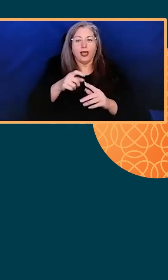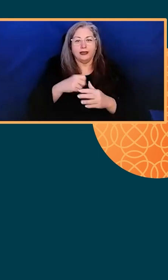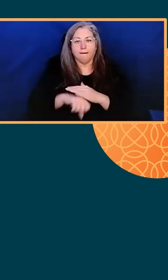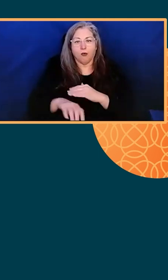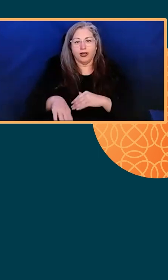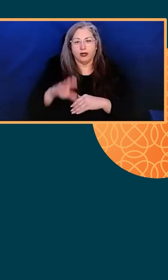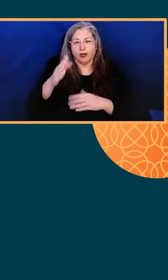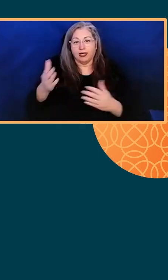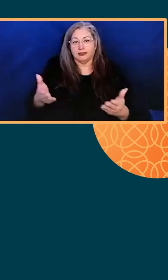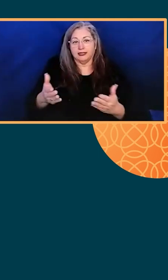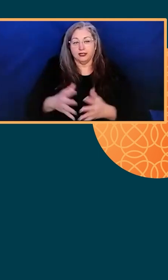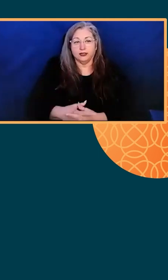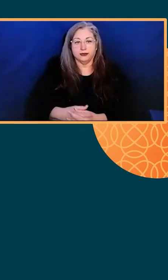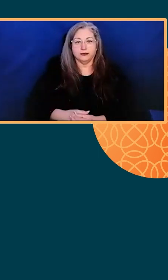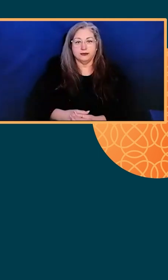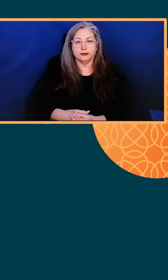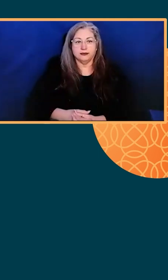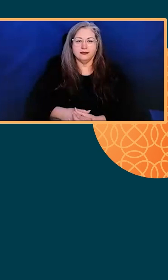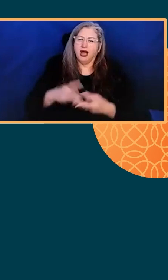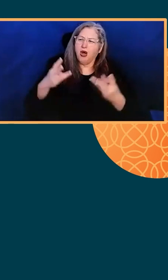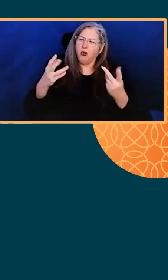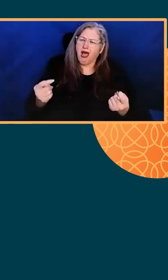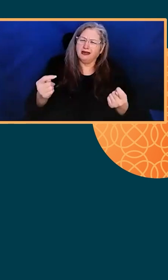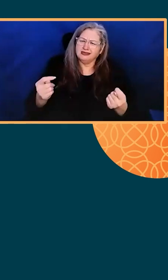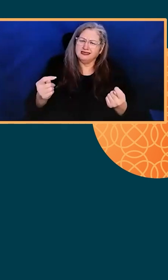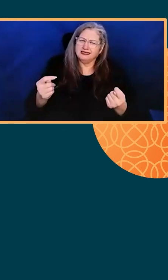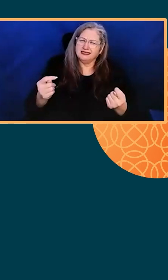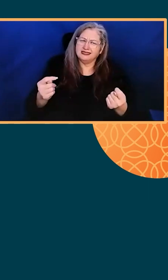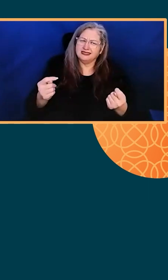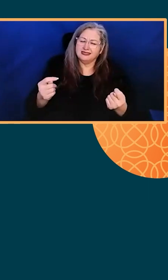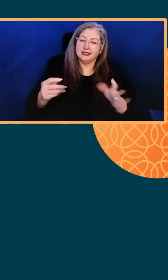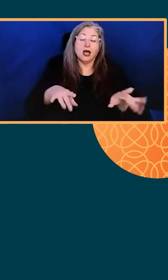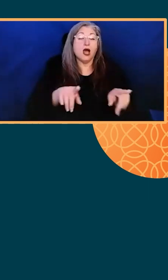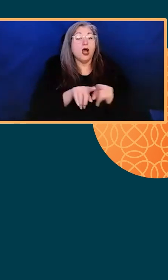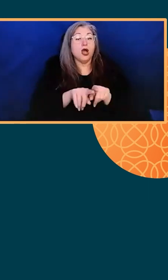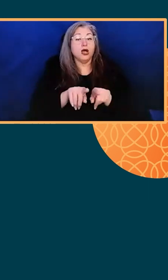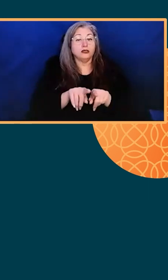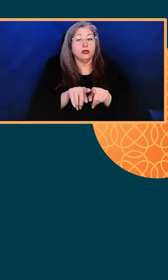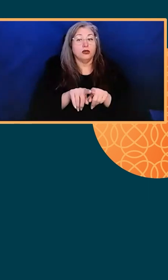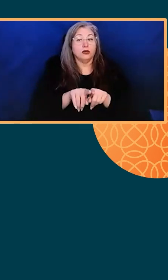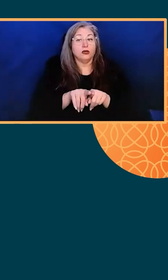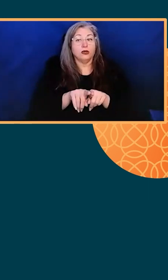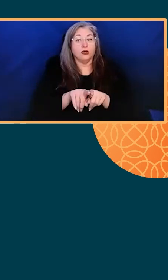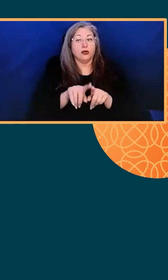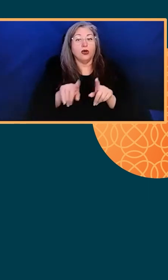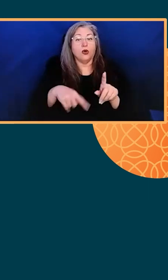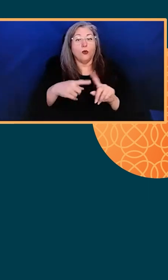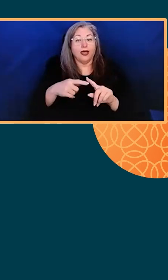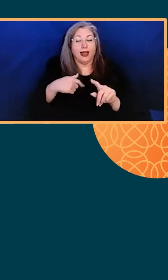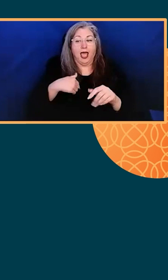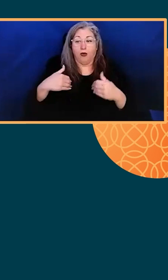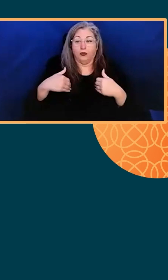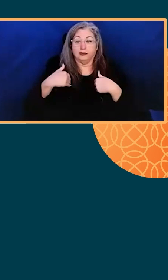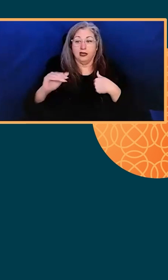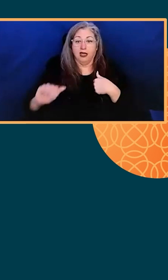raised here. What? Also, also when I was young,